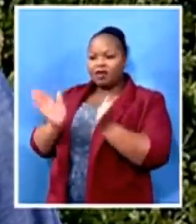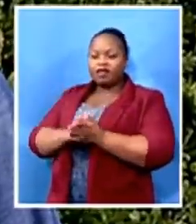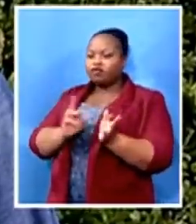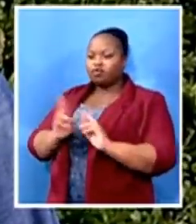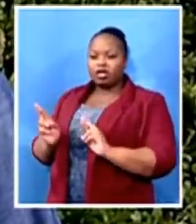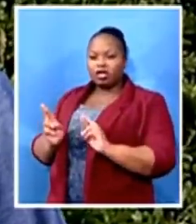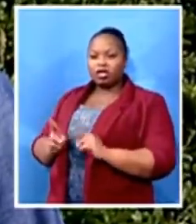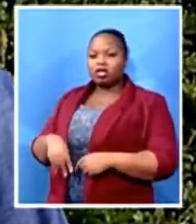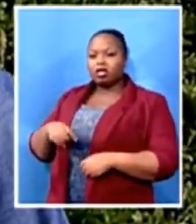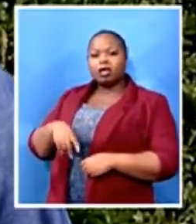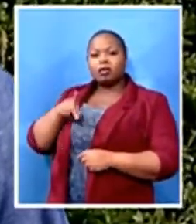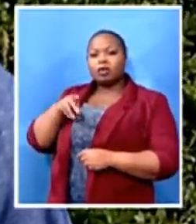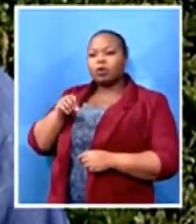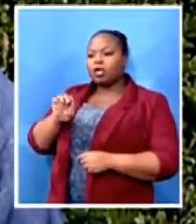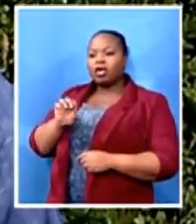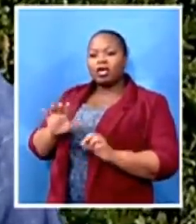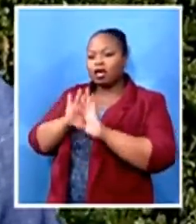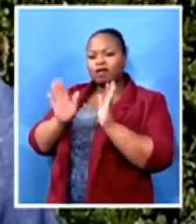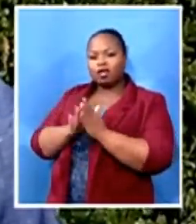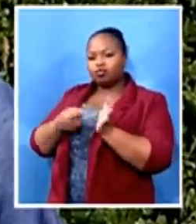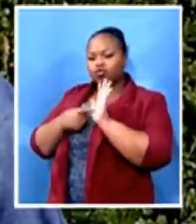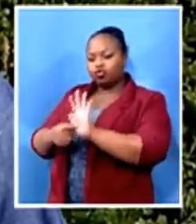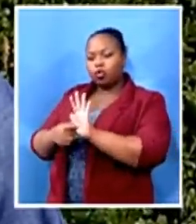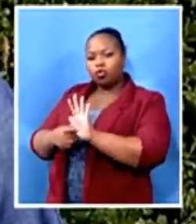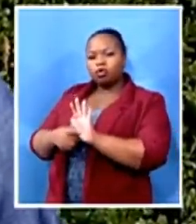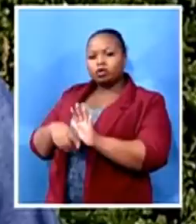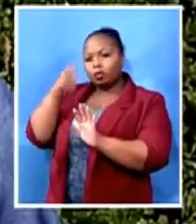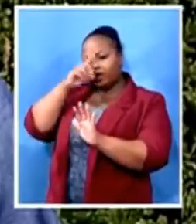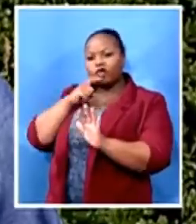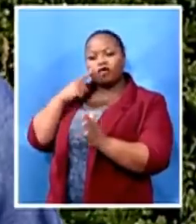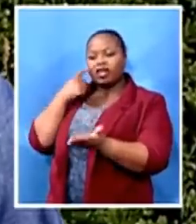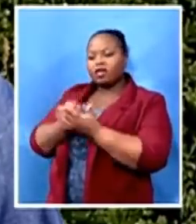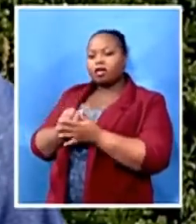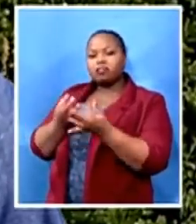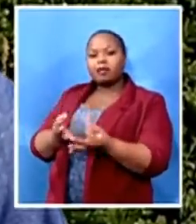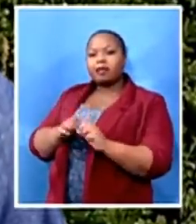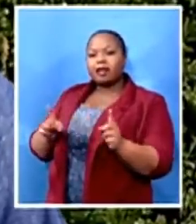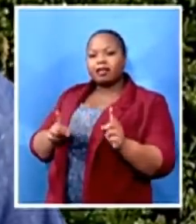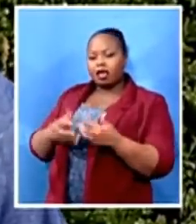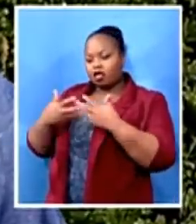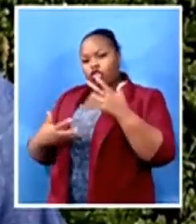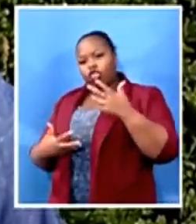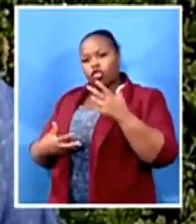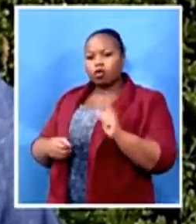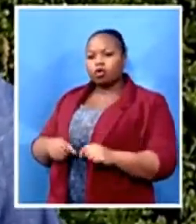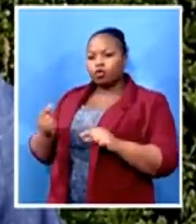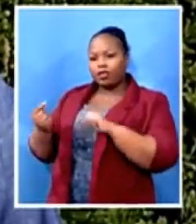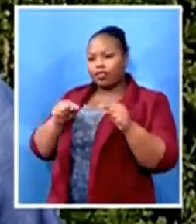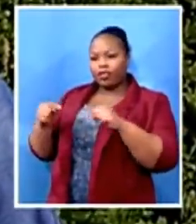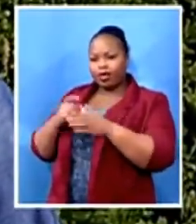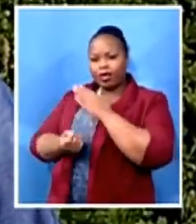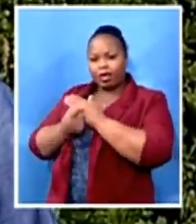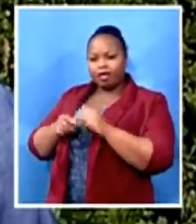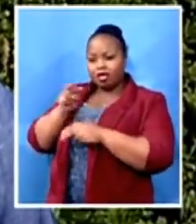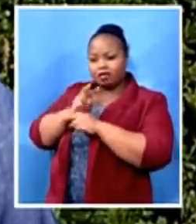poor cooperation between the department as well as the inspectors. This is where we had an issue around. Now they are ready. They were